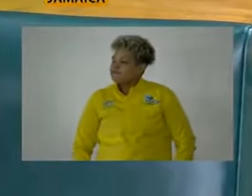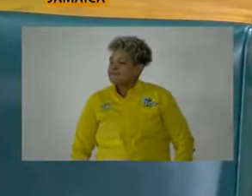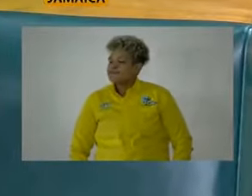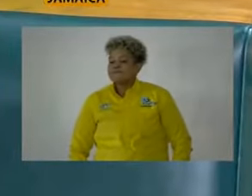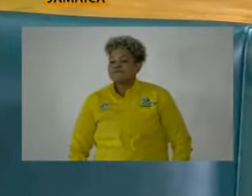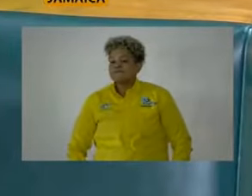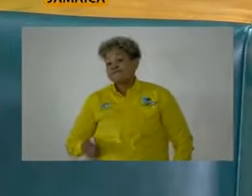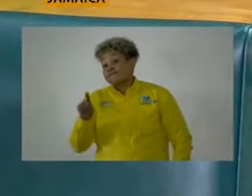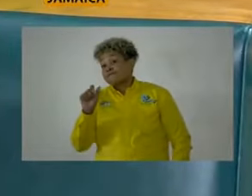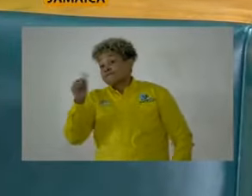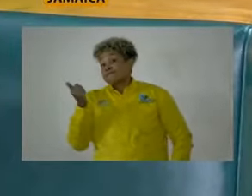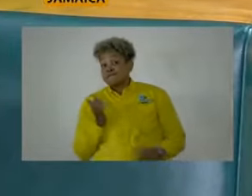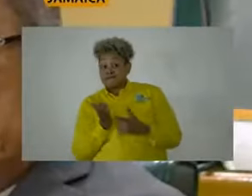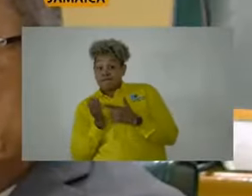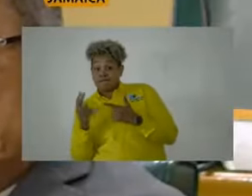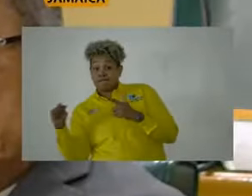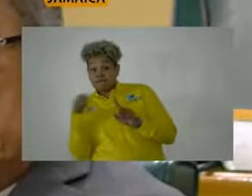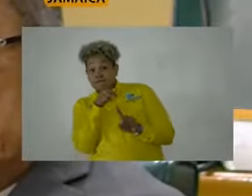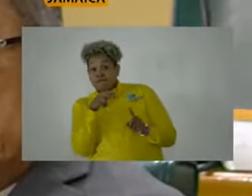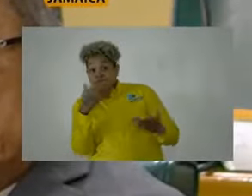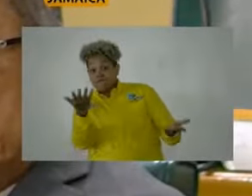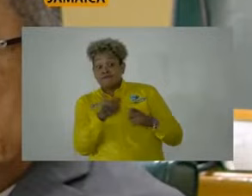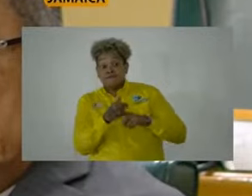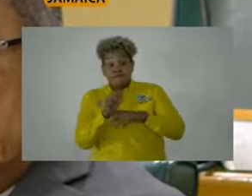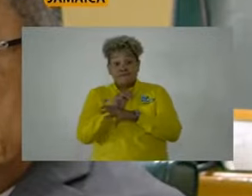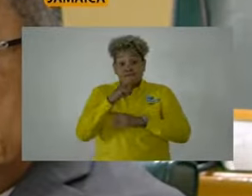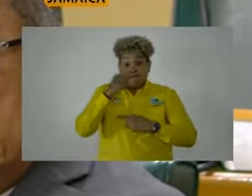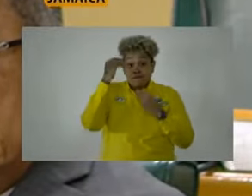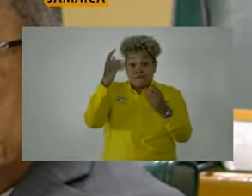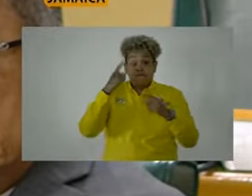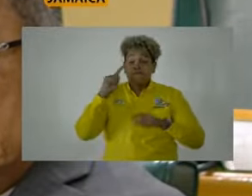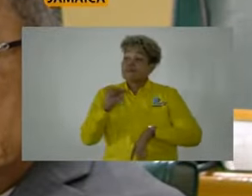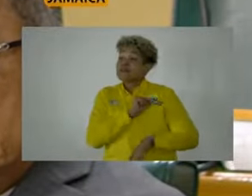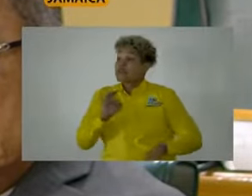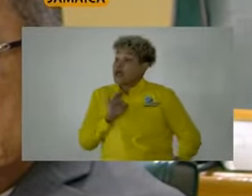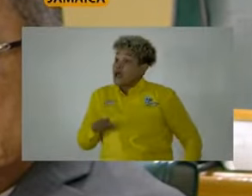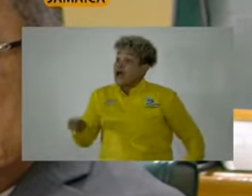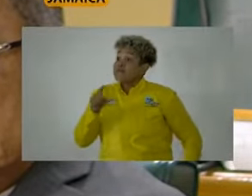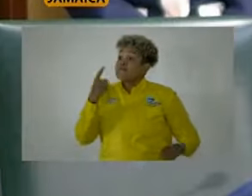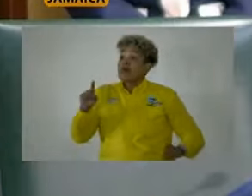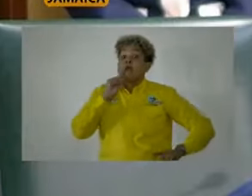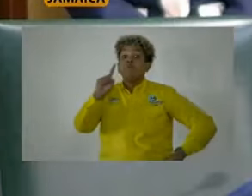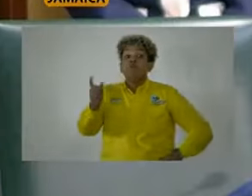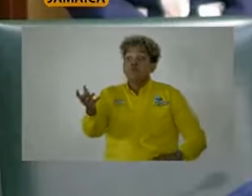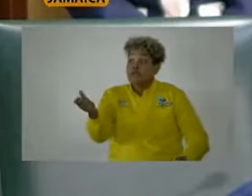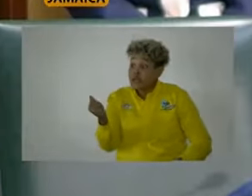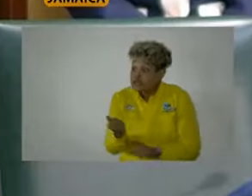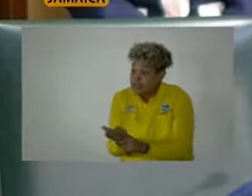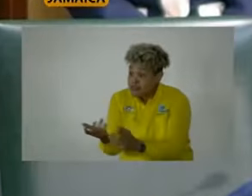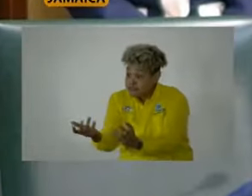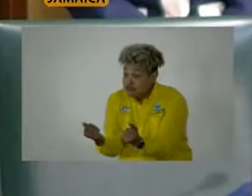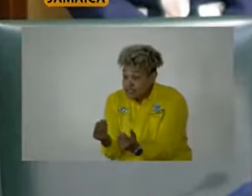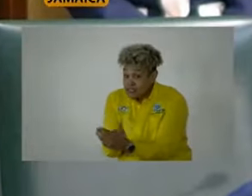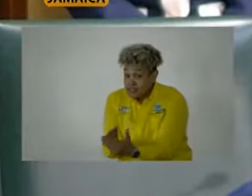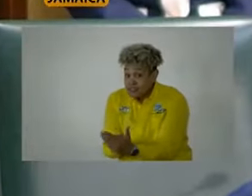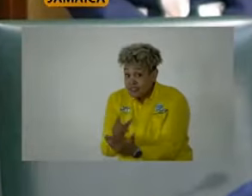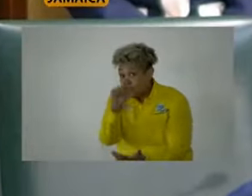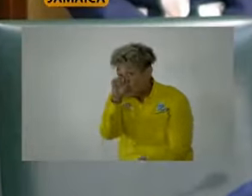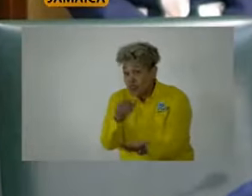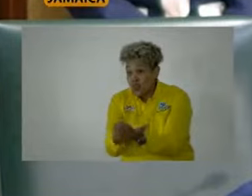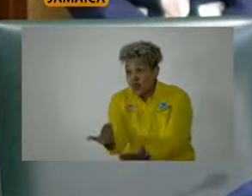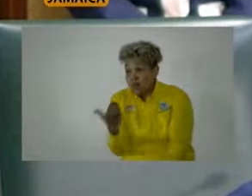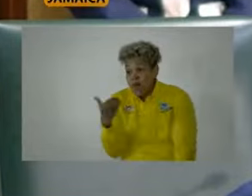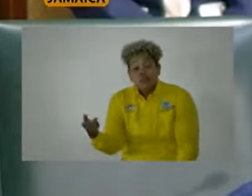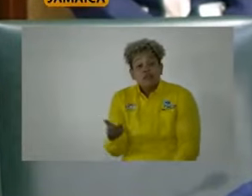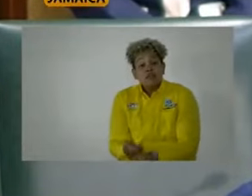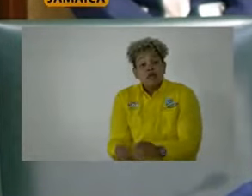There's also another angle to it. The minister said that for an employee to be entitled to receive this reverse tax credit,